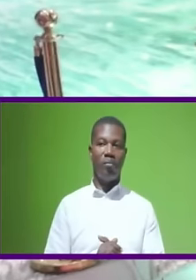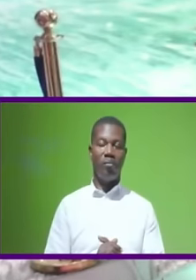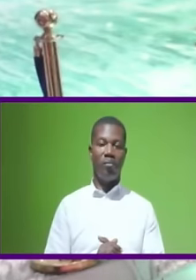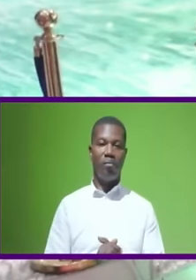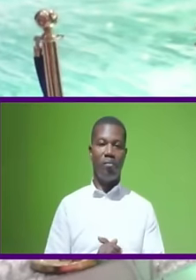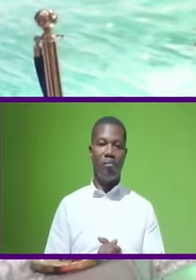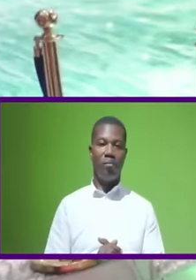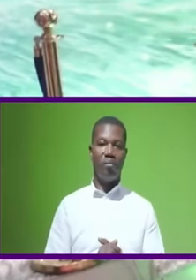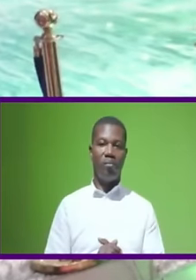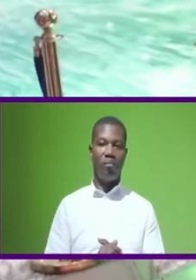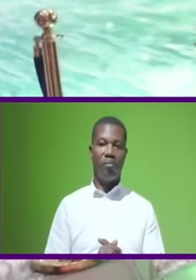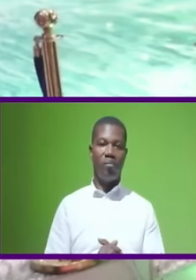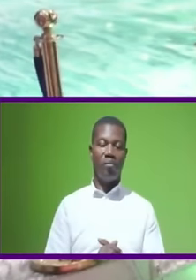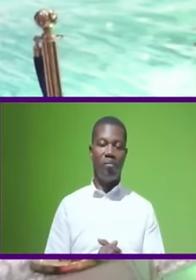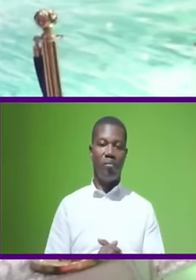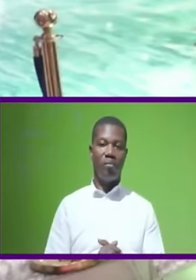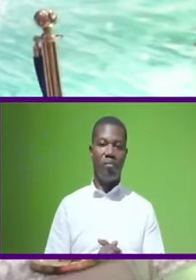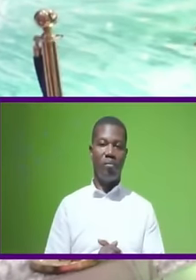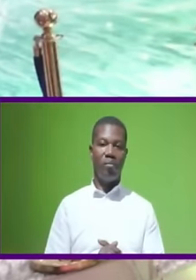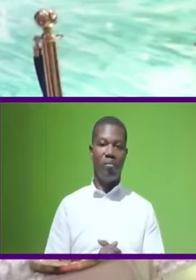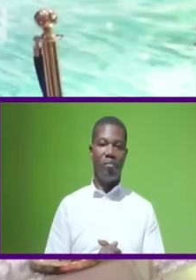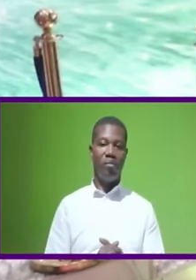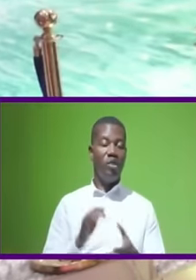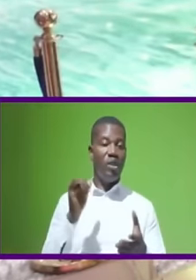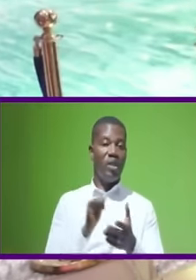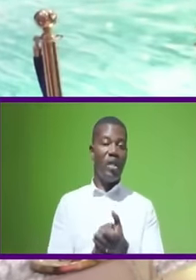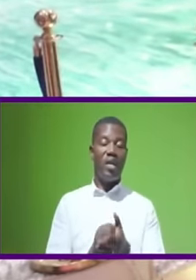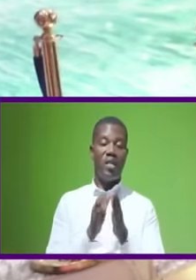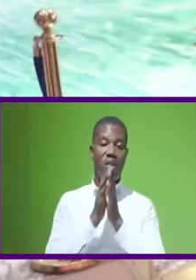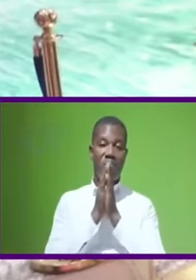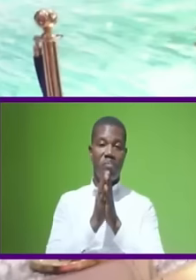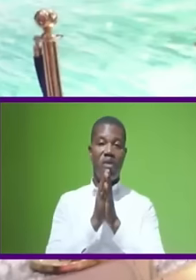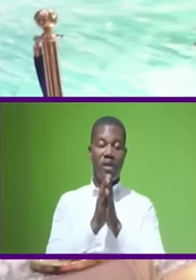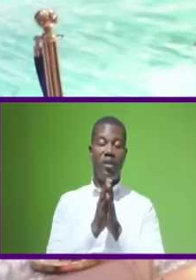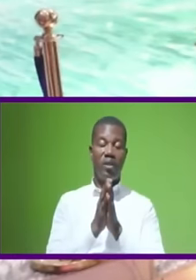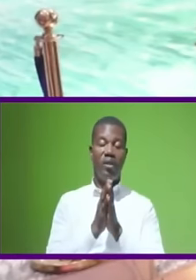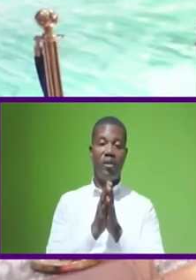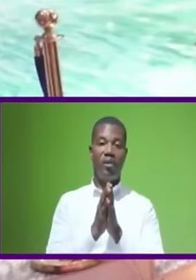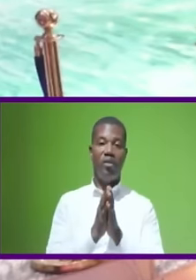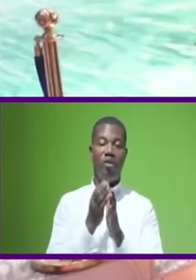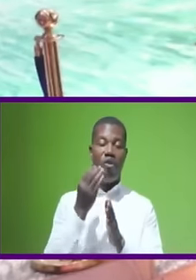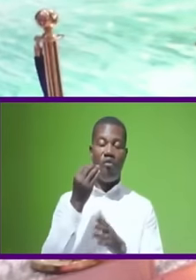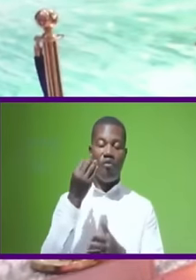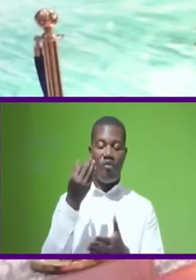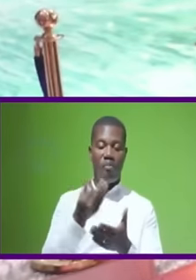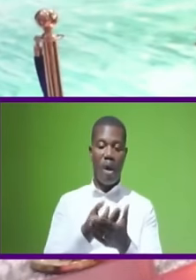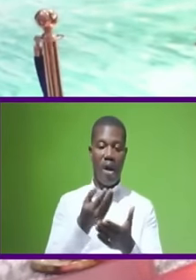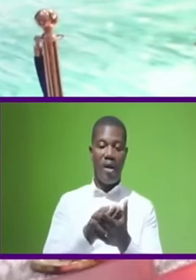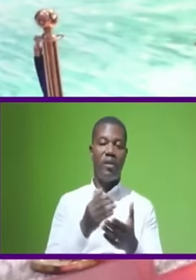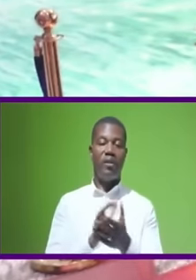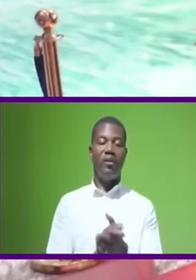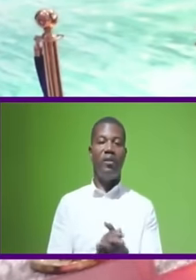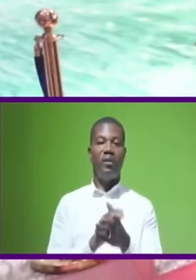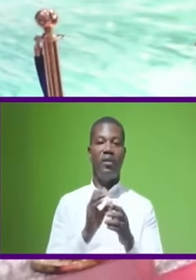are bigger testimonies. When is campfire, boy? This is the prayer for money and